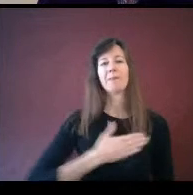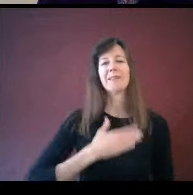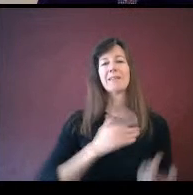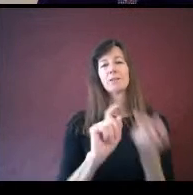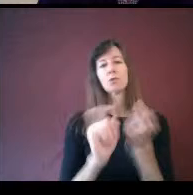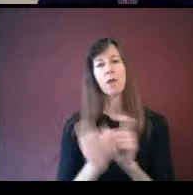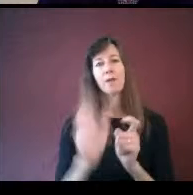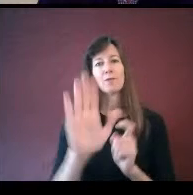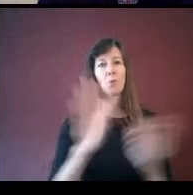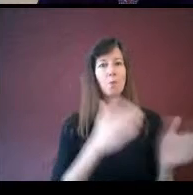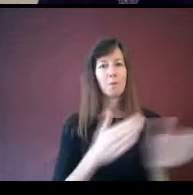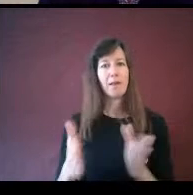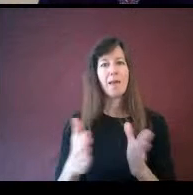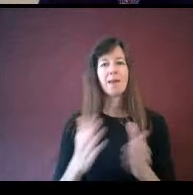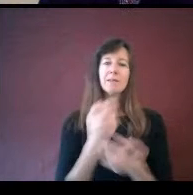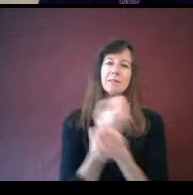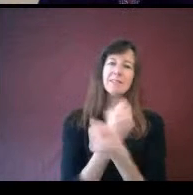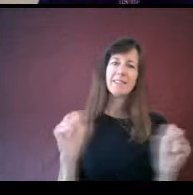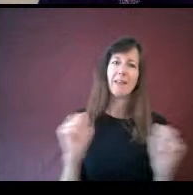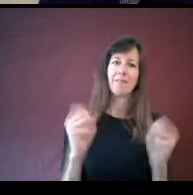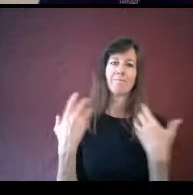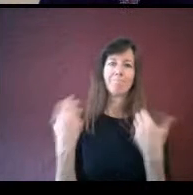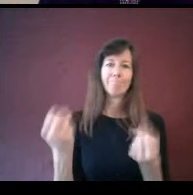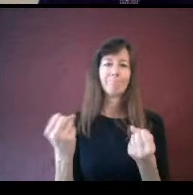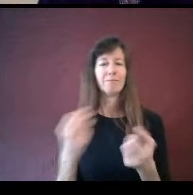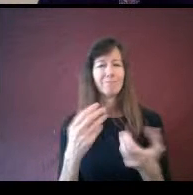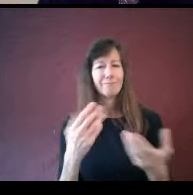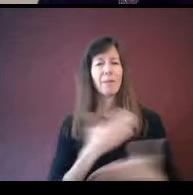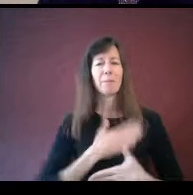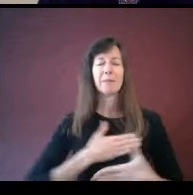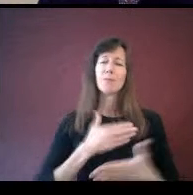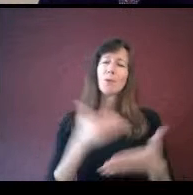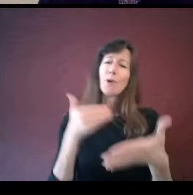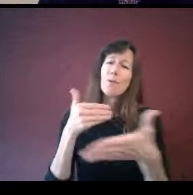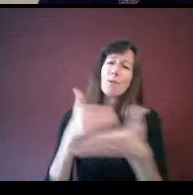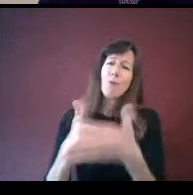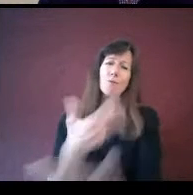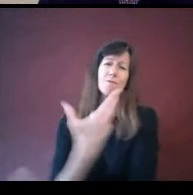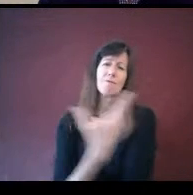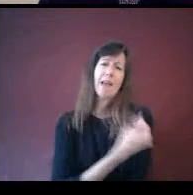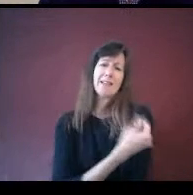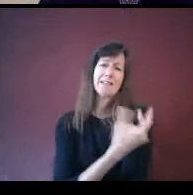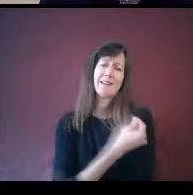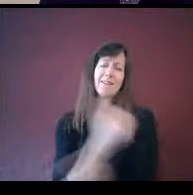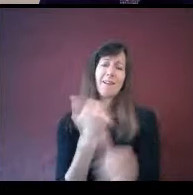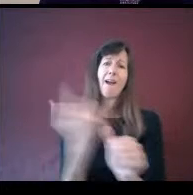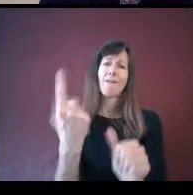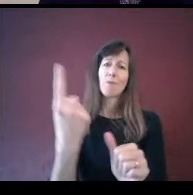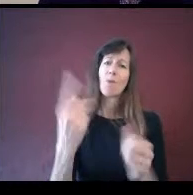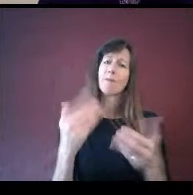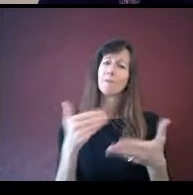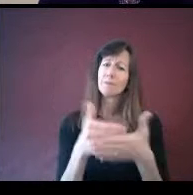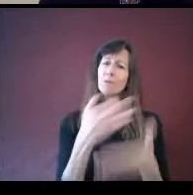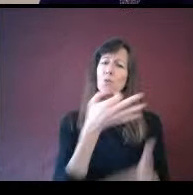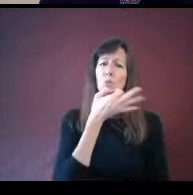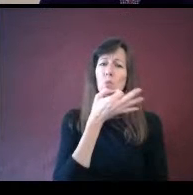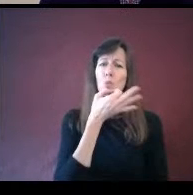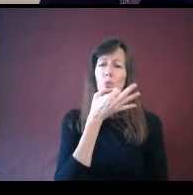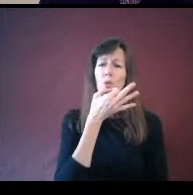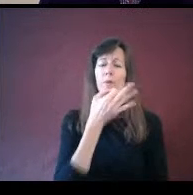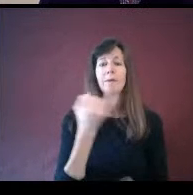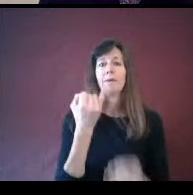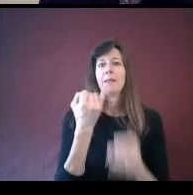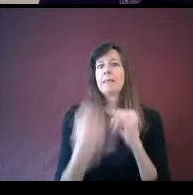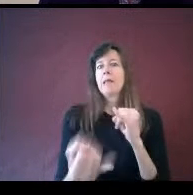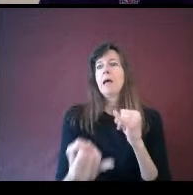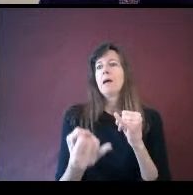close to being able to vaccinate everyone. The last thing that we want to do is have people getting sick or